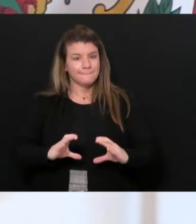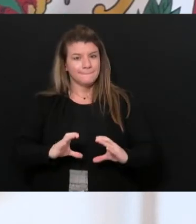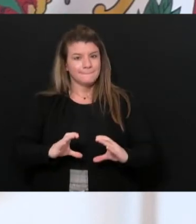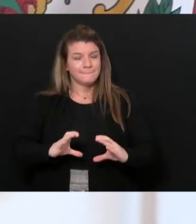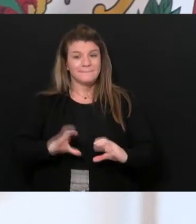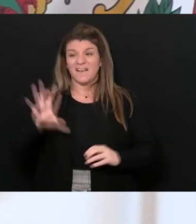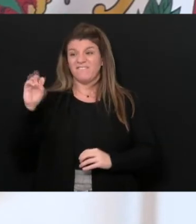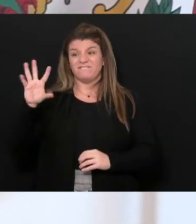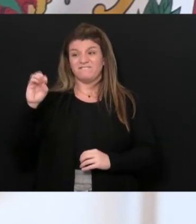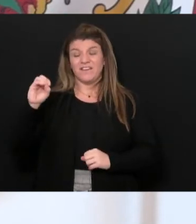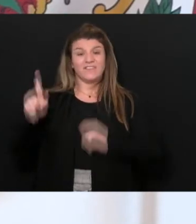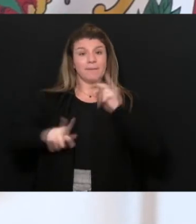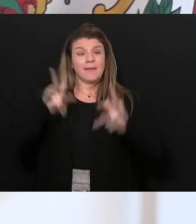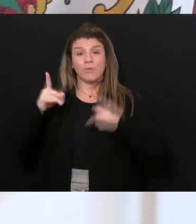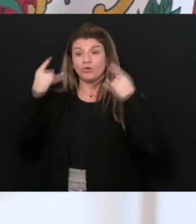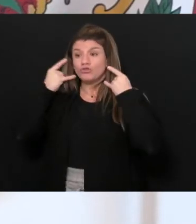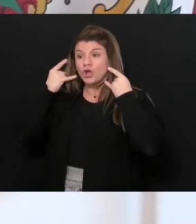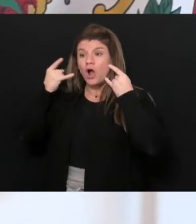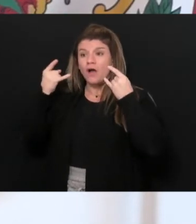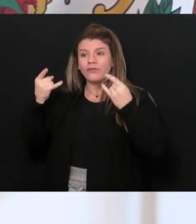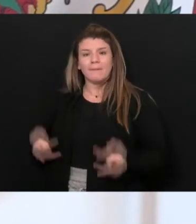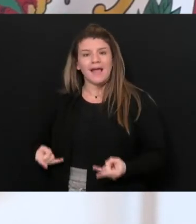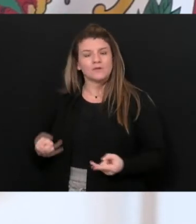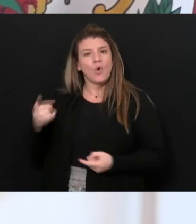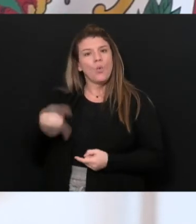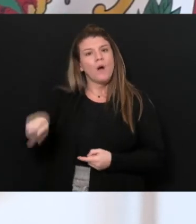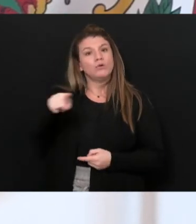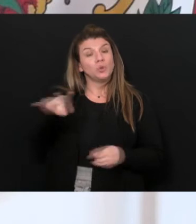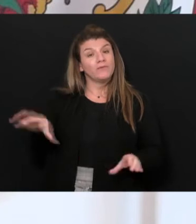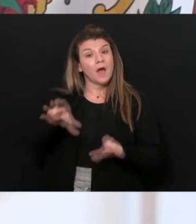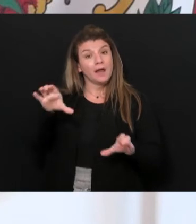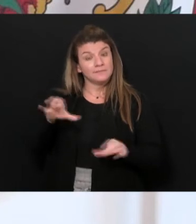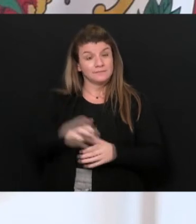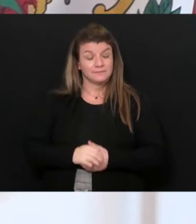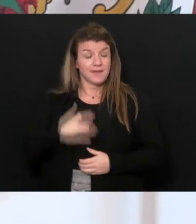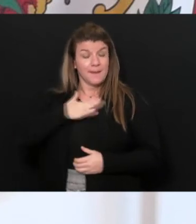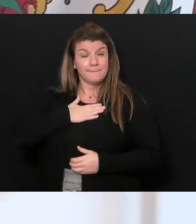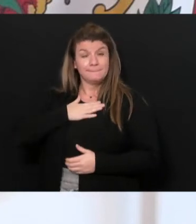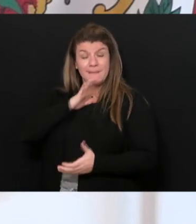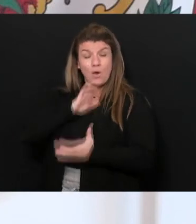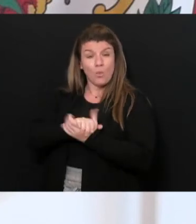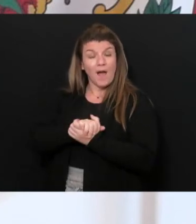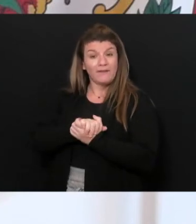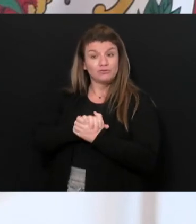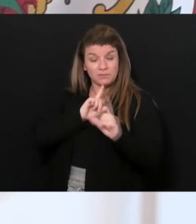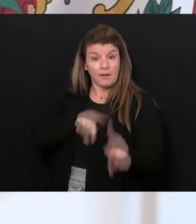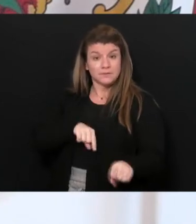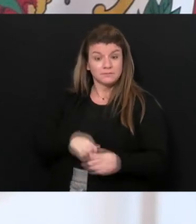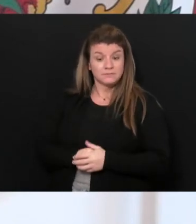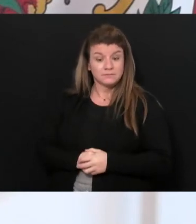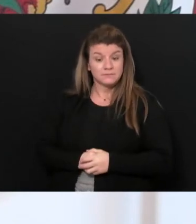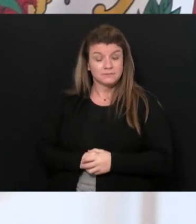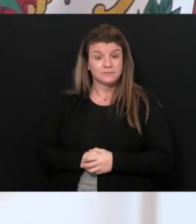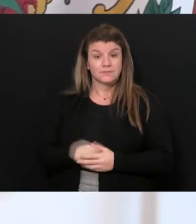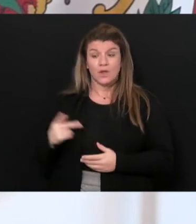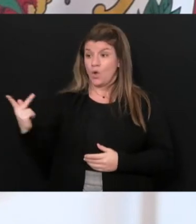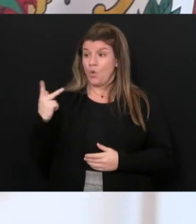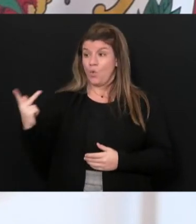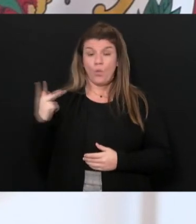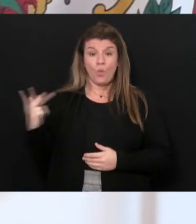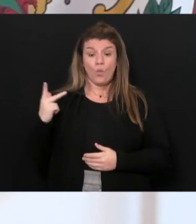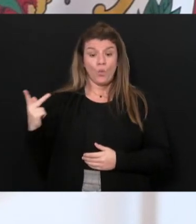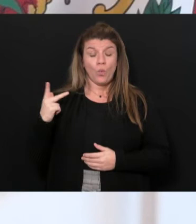50 people were taking their mask off, what would you have done? Well, here's exactly what she would have done and exactly what I'd have done. We'd have stepped up right in them